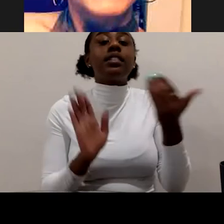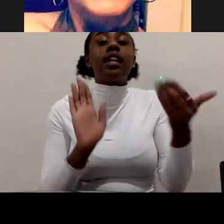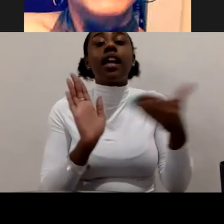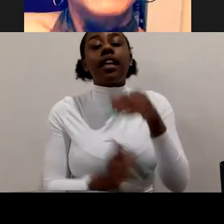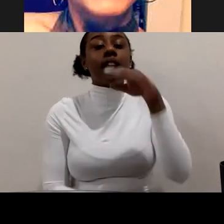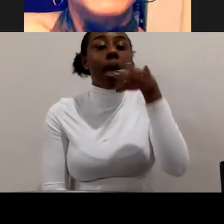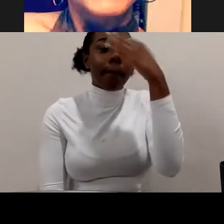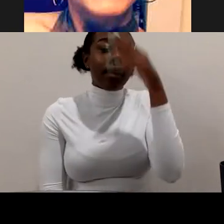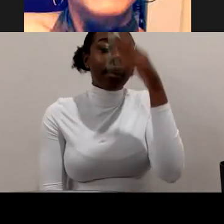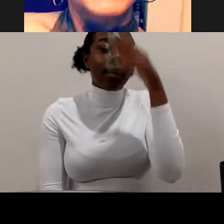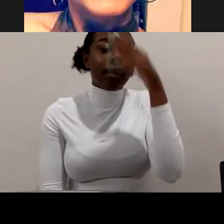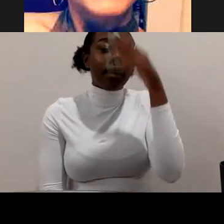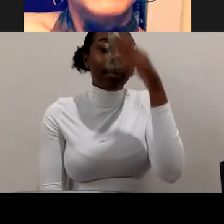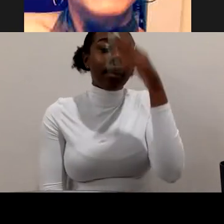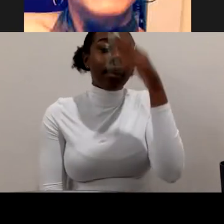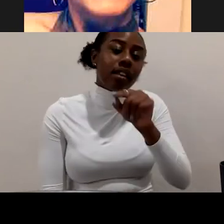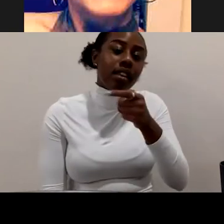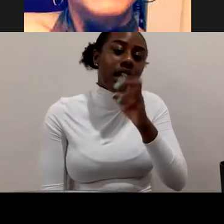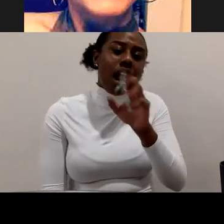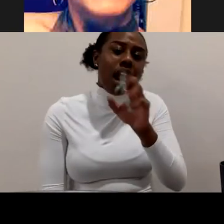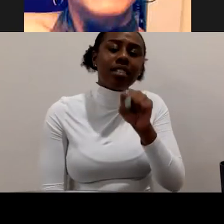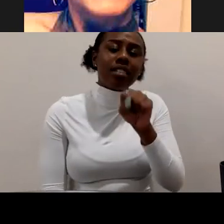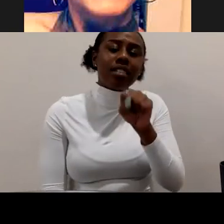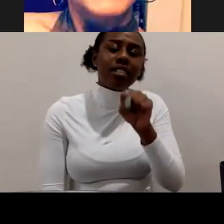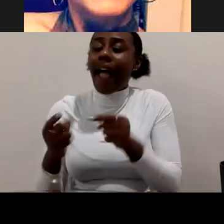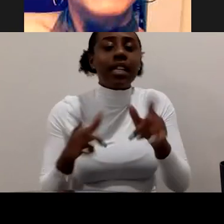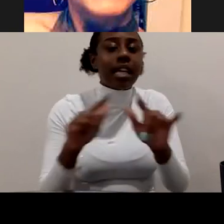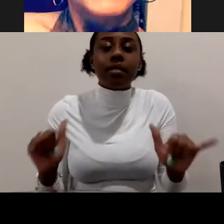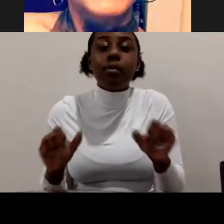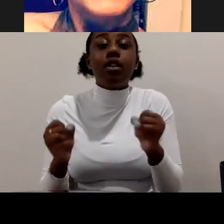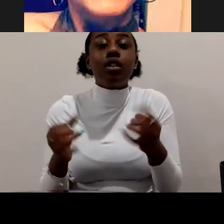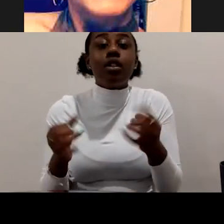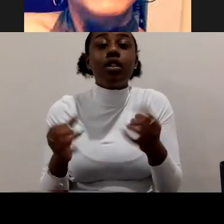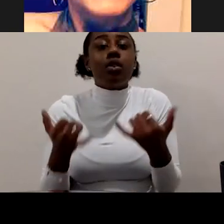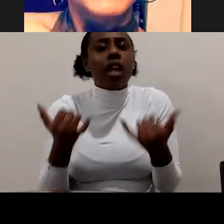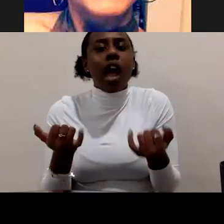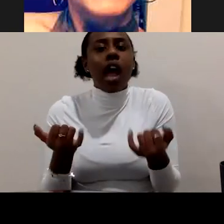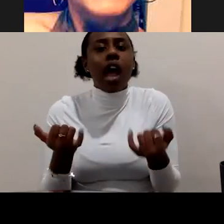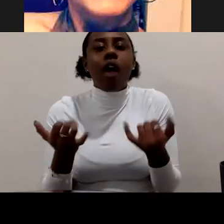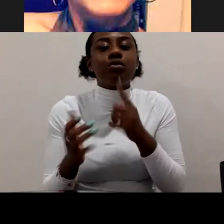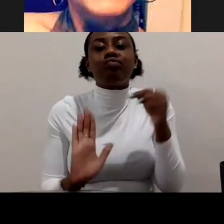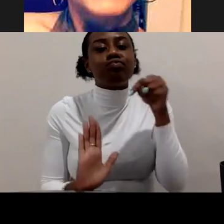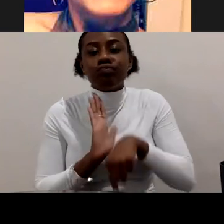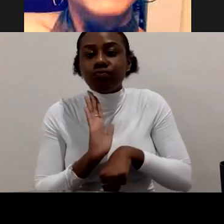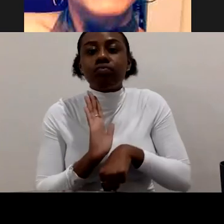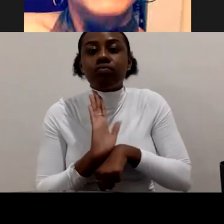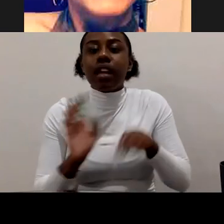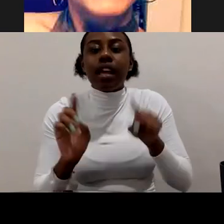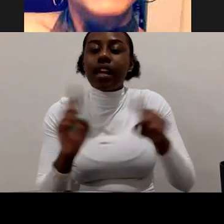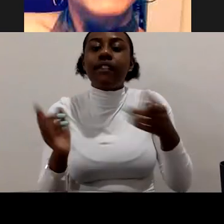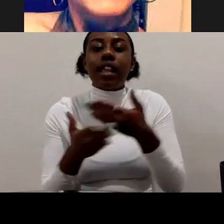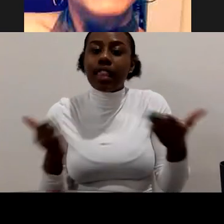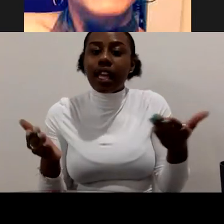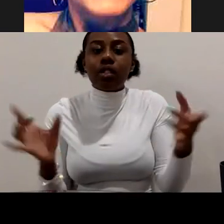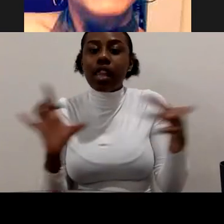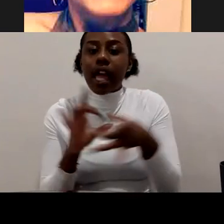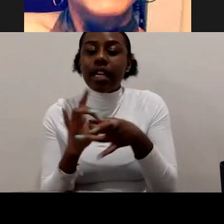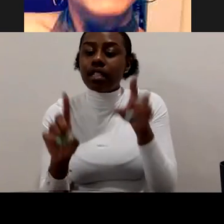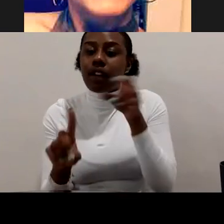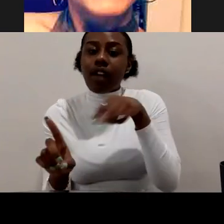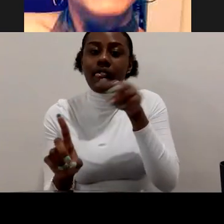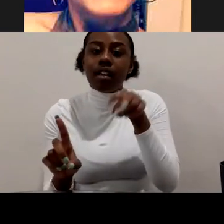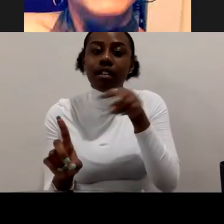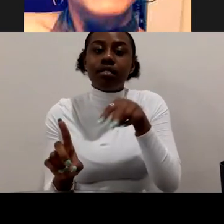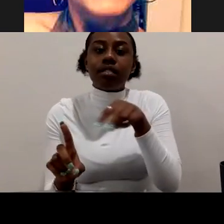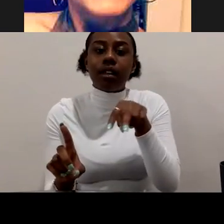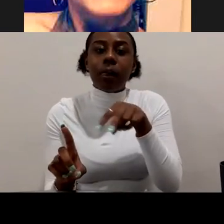So really we wanted to dive into all of these things when we think about surveillance, from